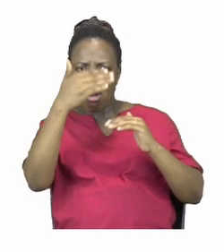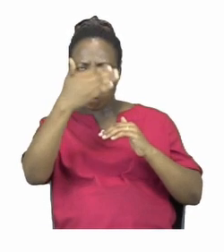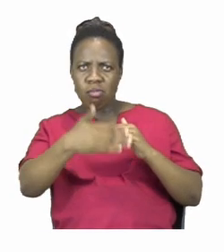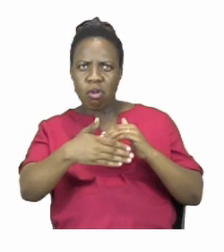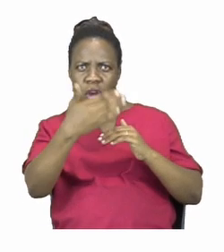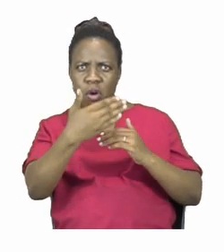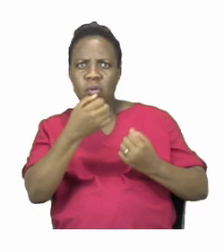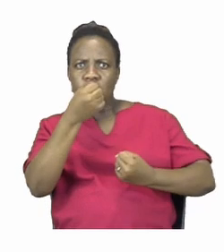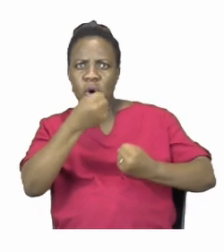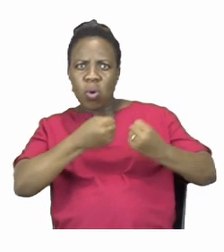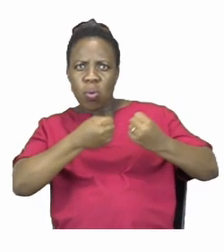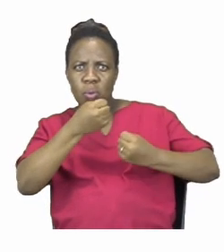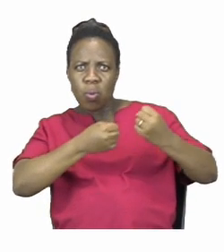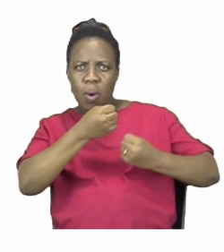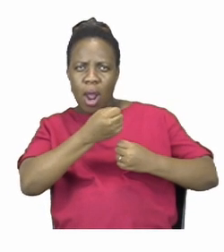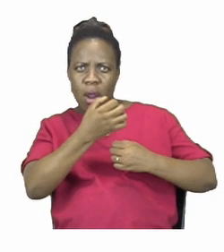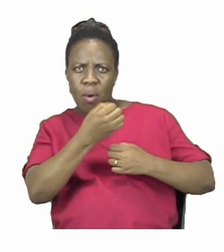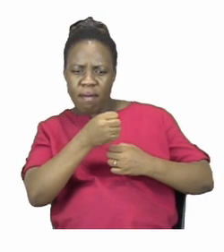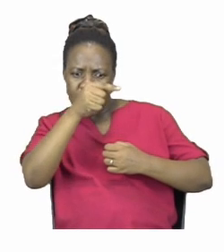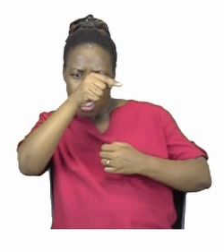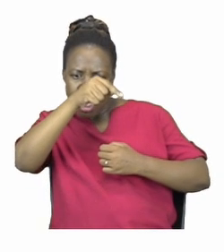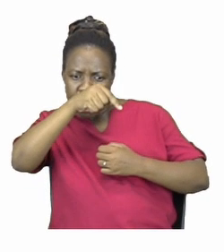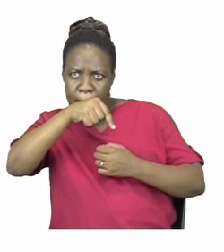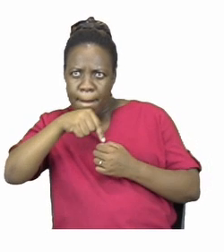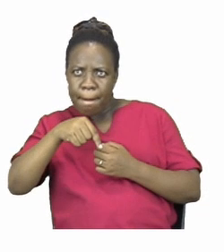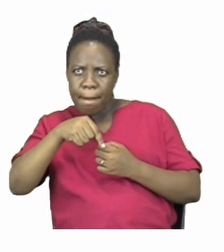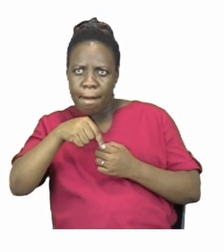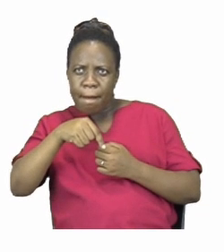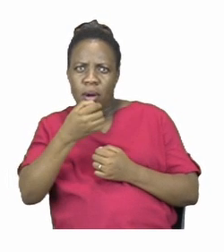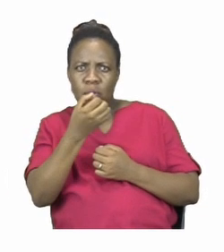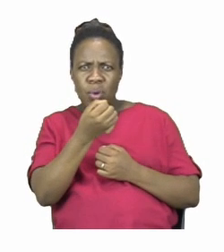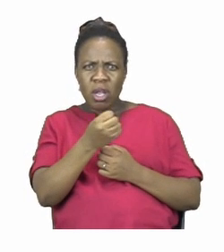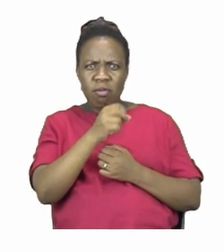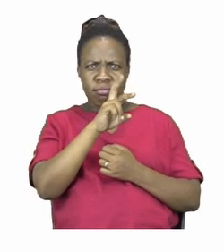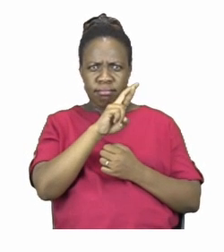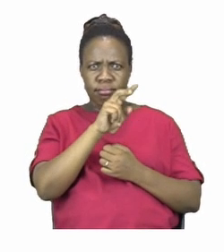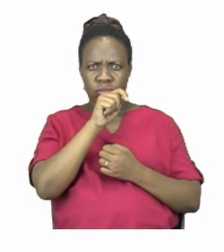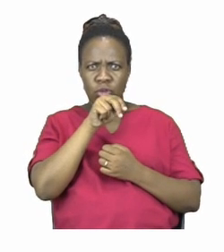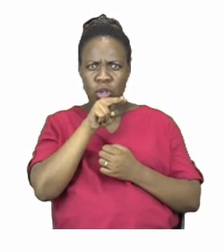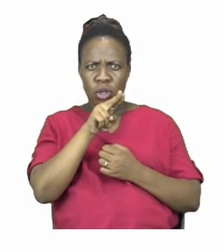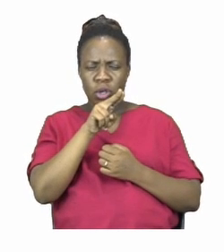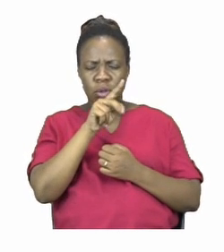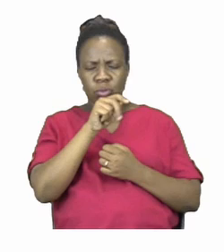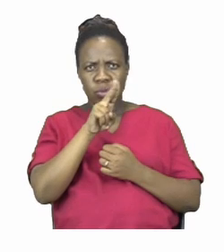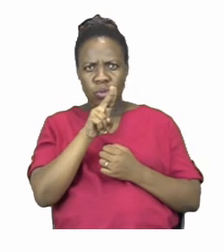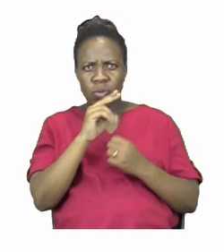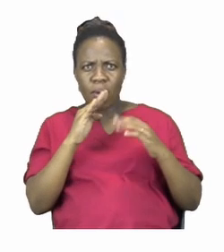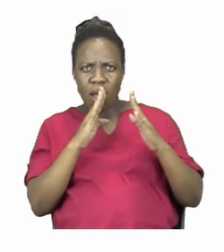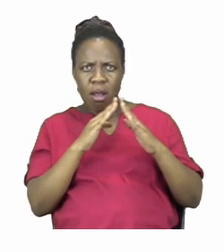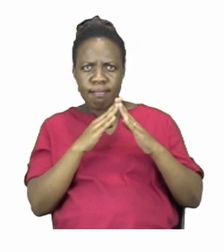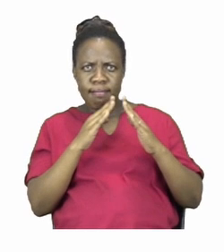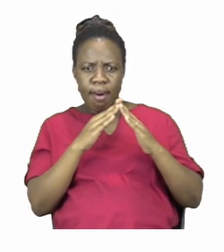Ruth's house. Ruth's house is just opposite Ariana's house.